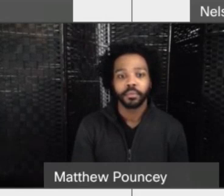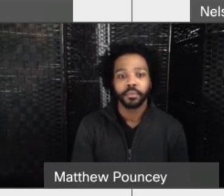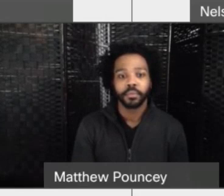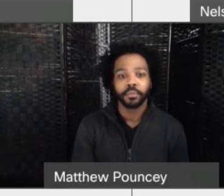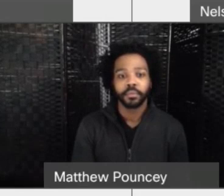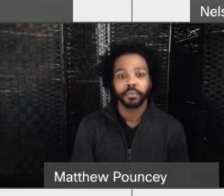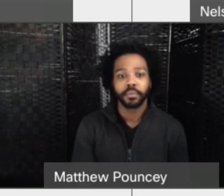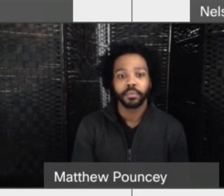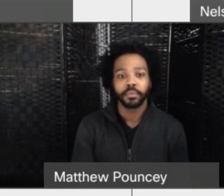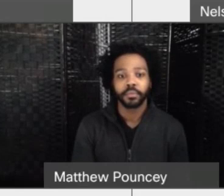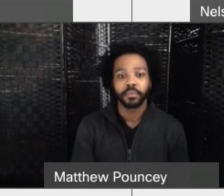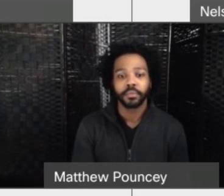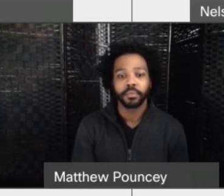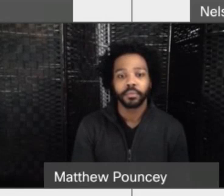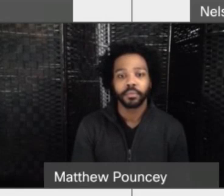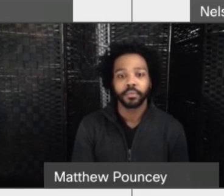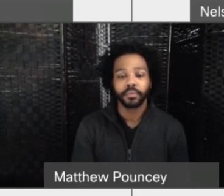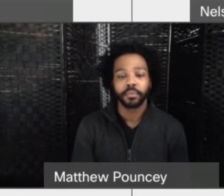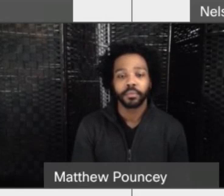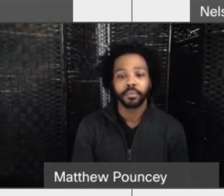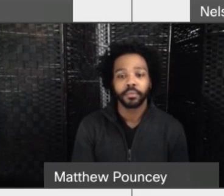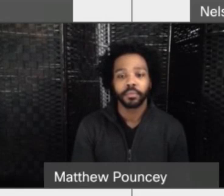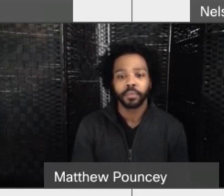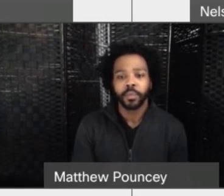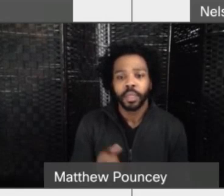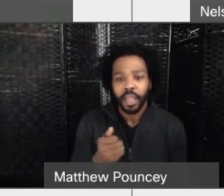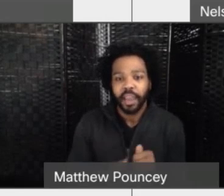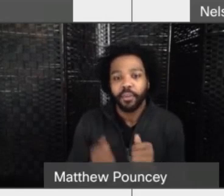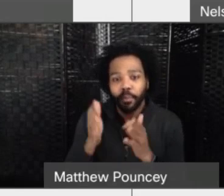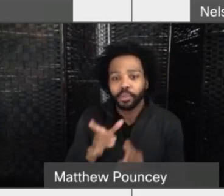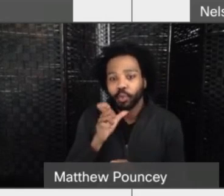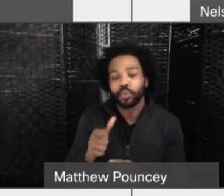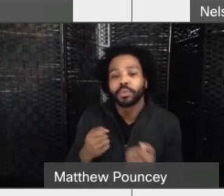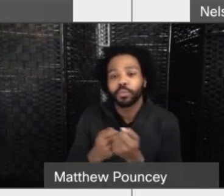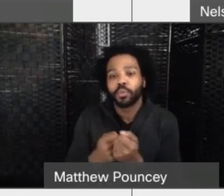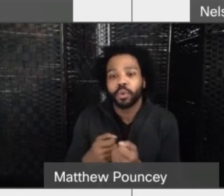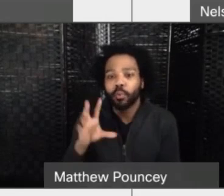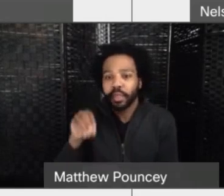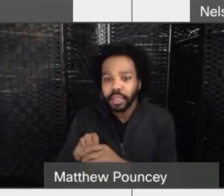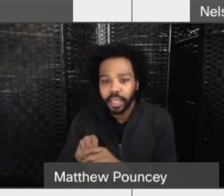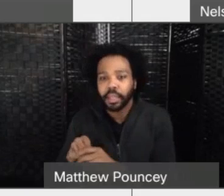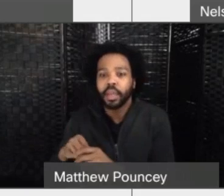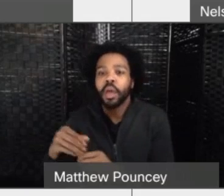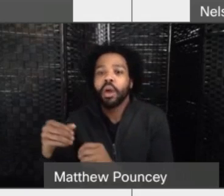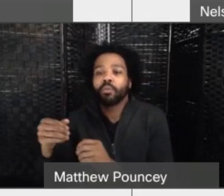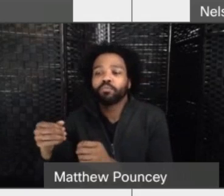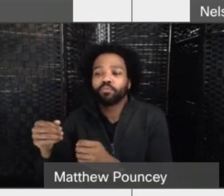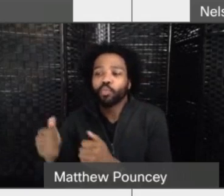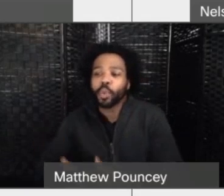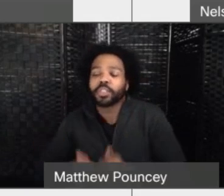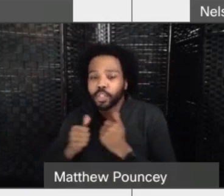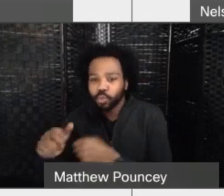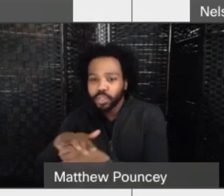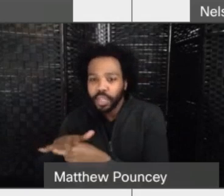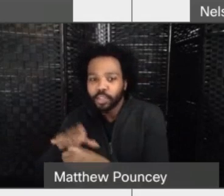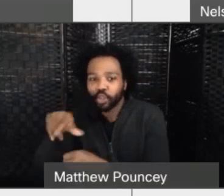Sure. Every person supported in a residential setting, to